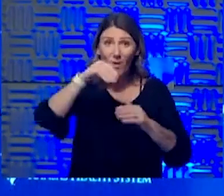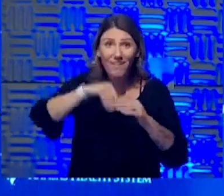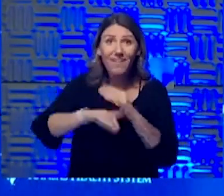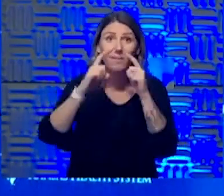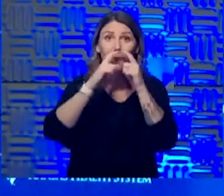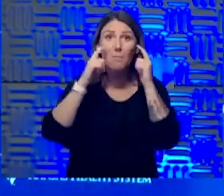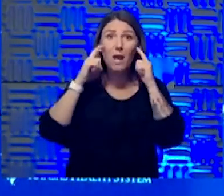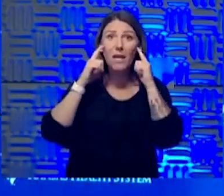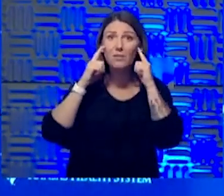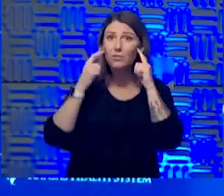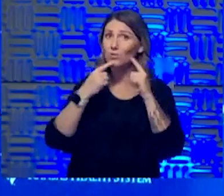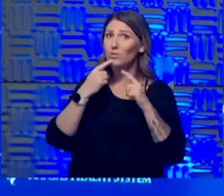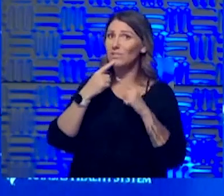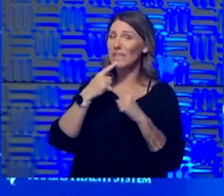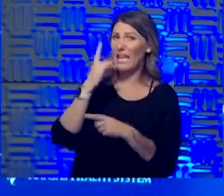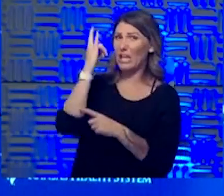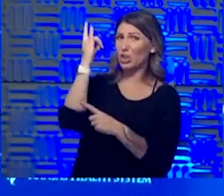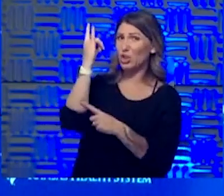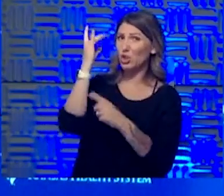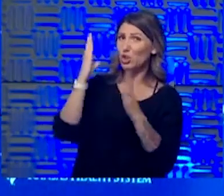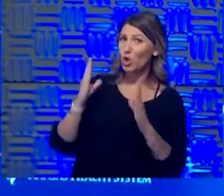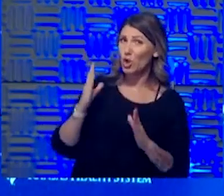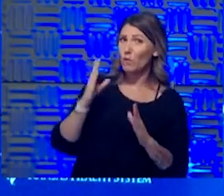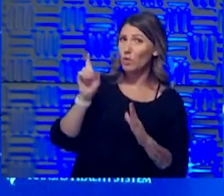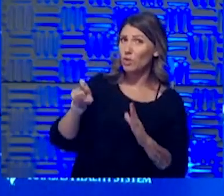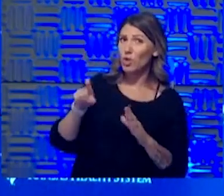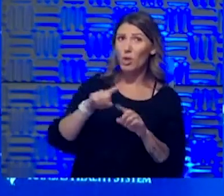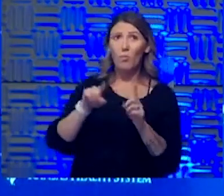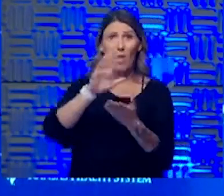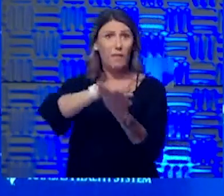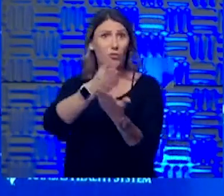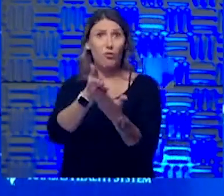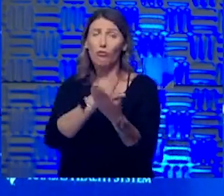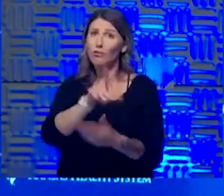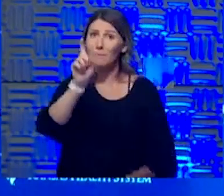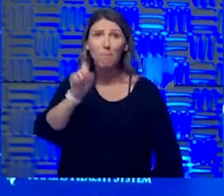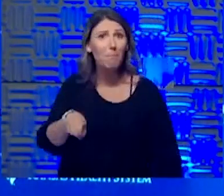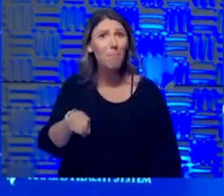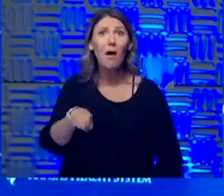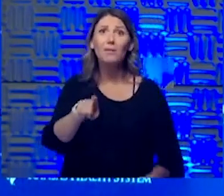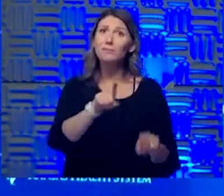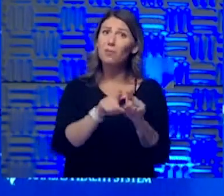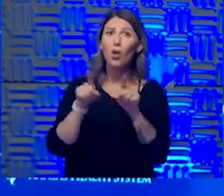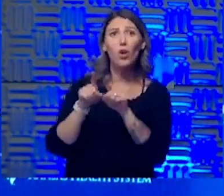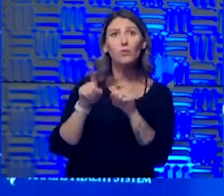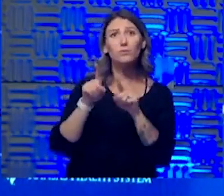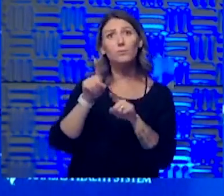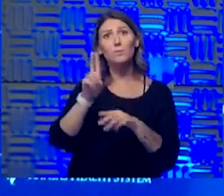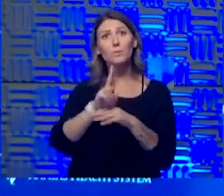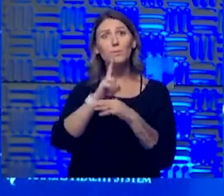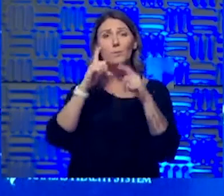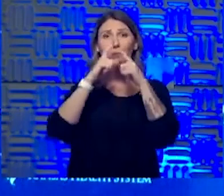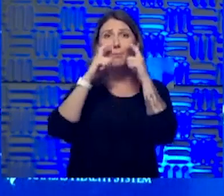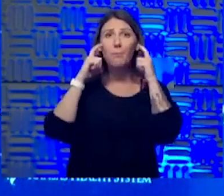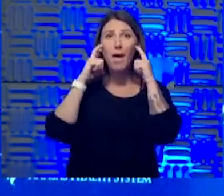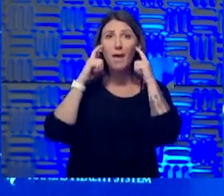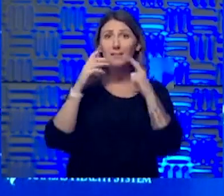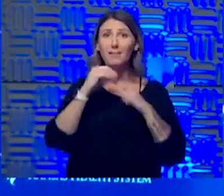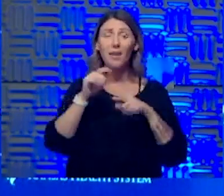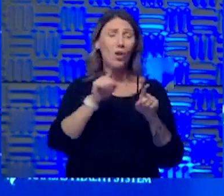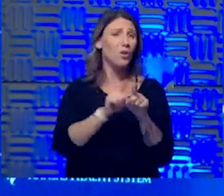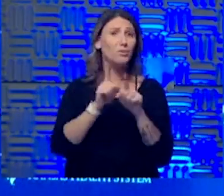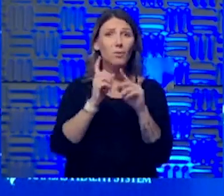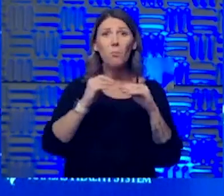servers should have masks on, but I don't know why cooks don't have masks on because they're breathing over and cooking the food. So I'd say cooks and servers, you got to be at least more than six feet